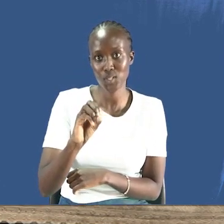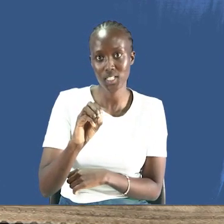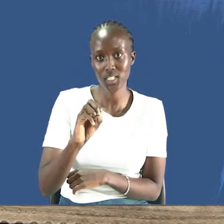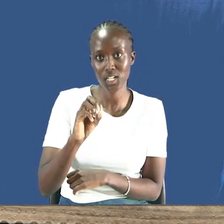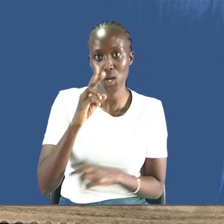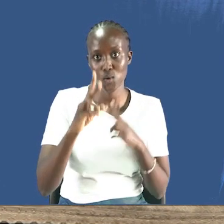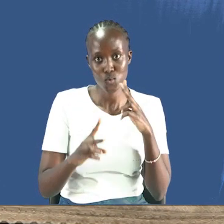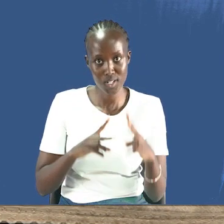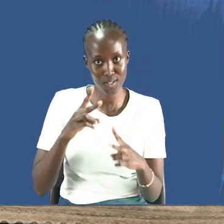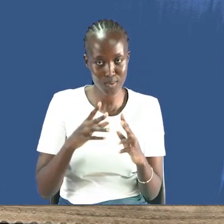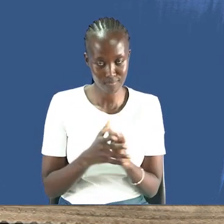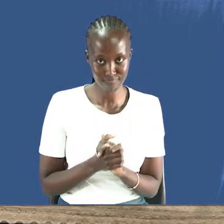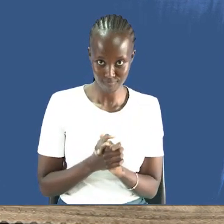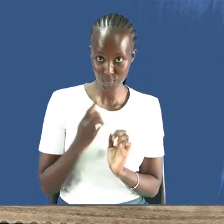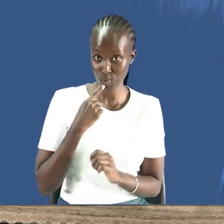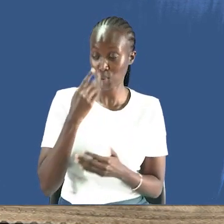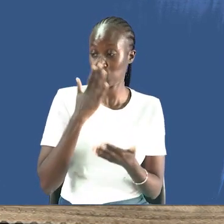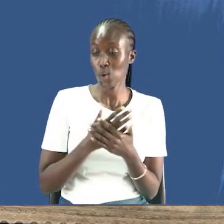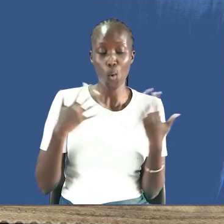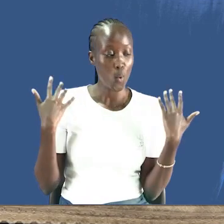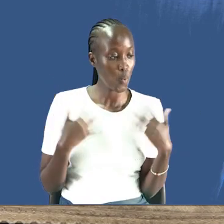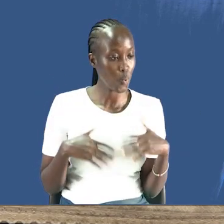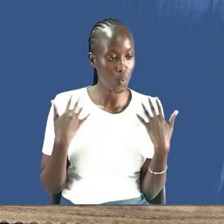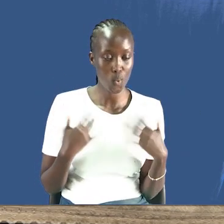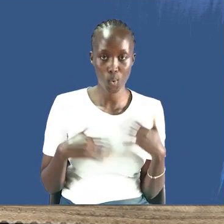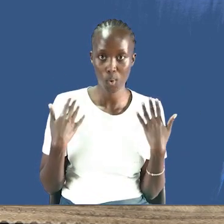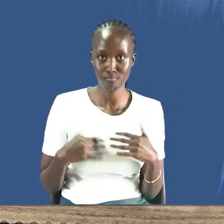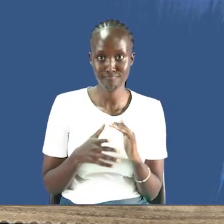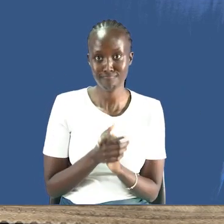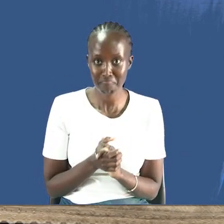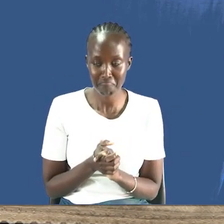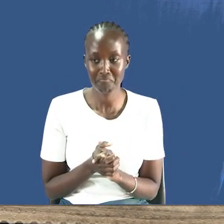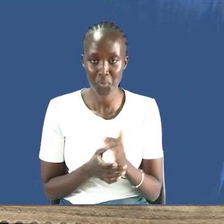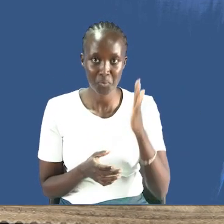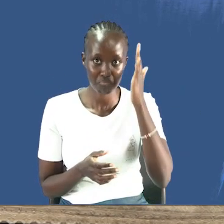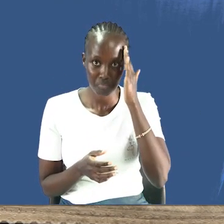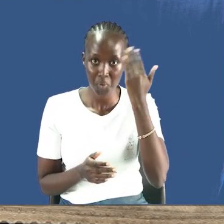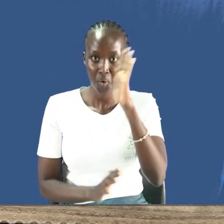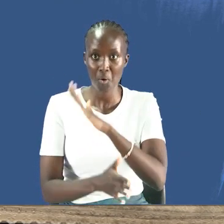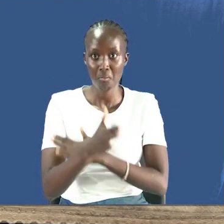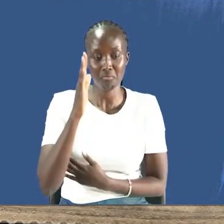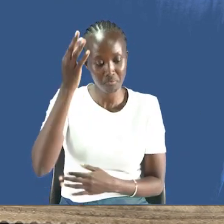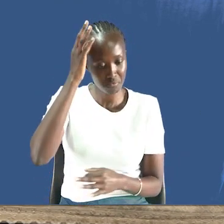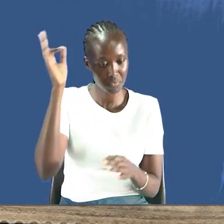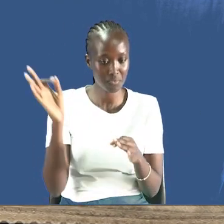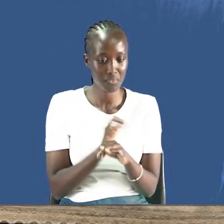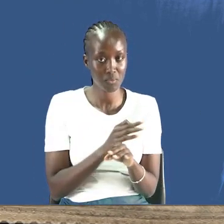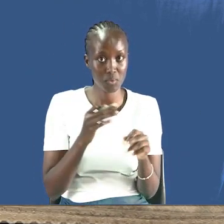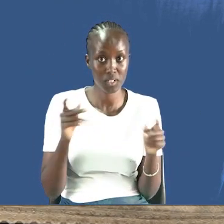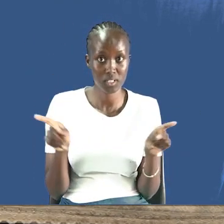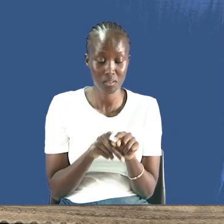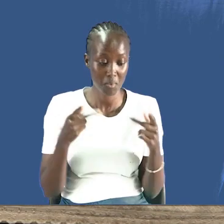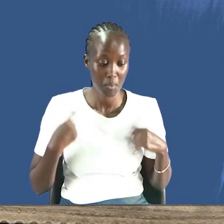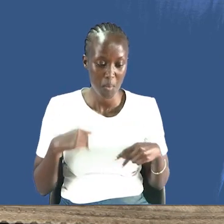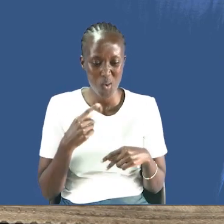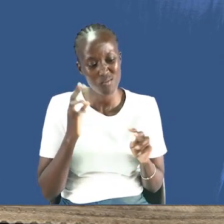2022. And so it's amazing to see how the Lord has been faithful to us. And even those who will listen and